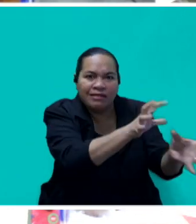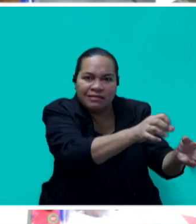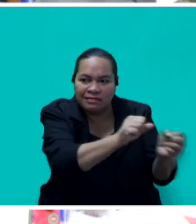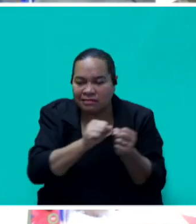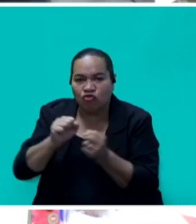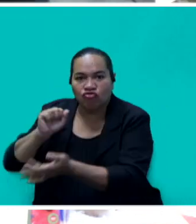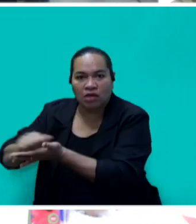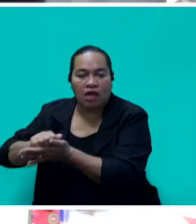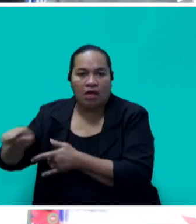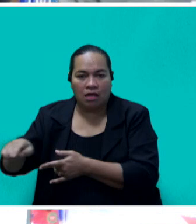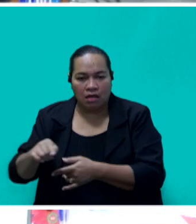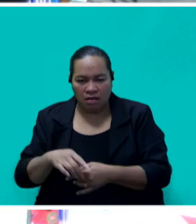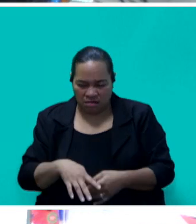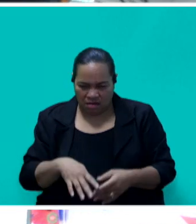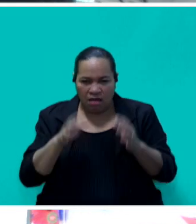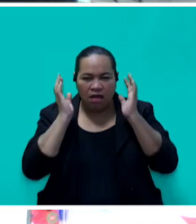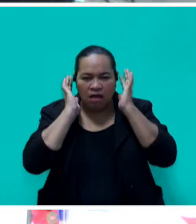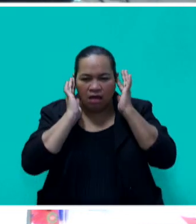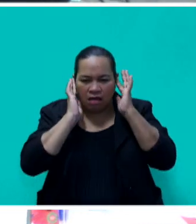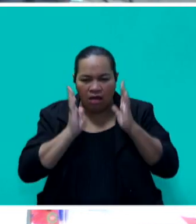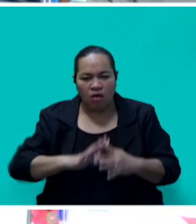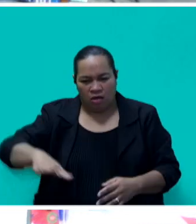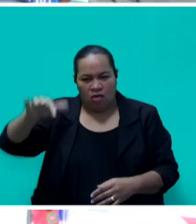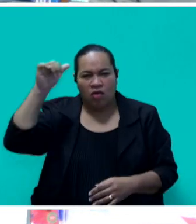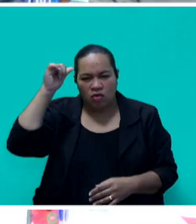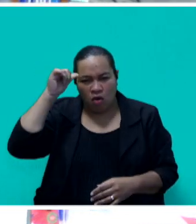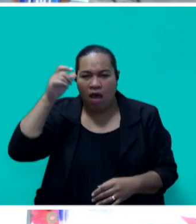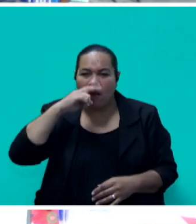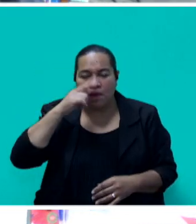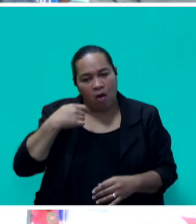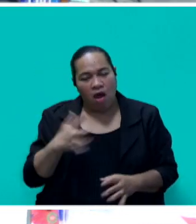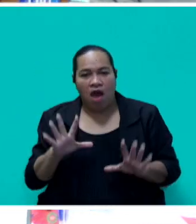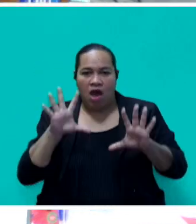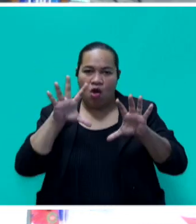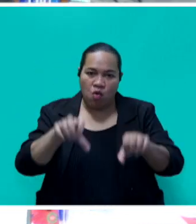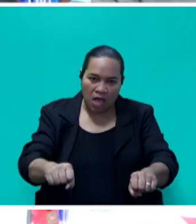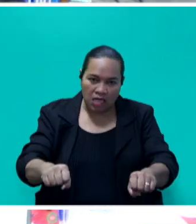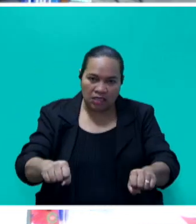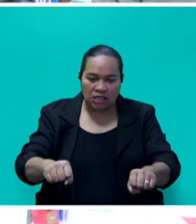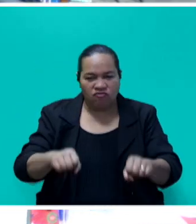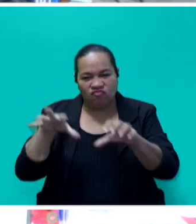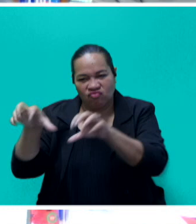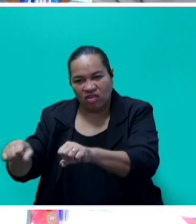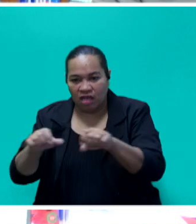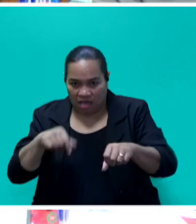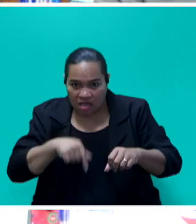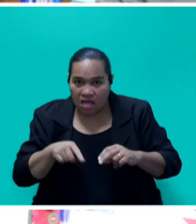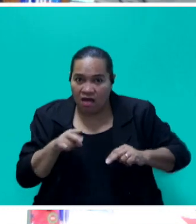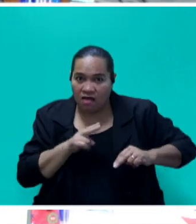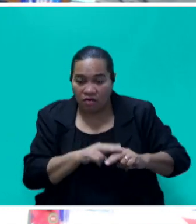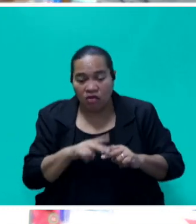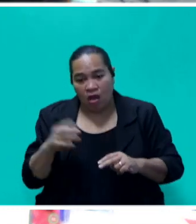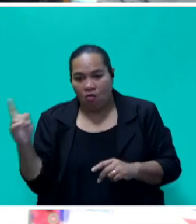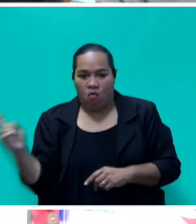knowledge. People have been arrested and, of course, brought into court,